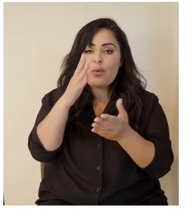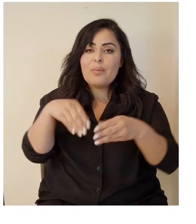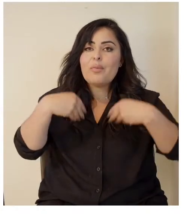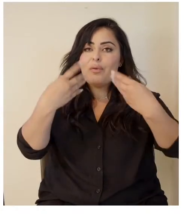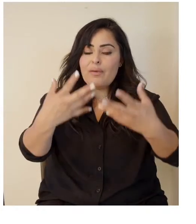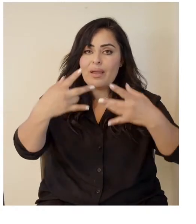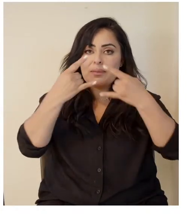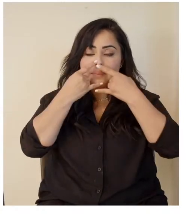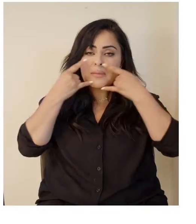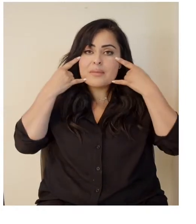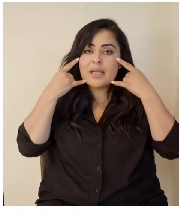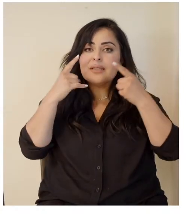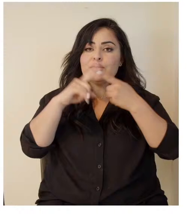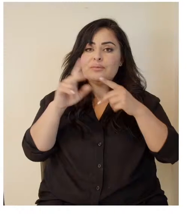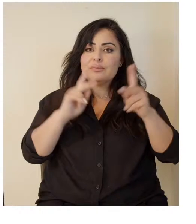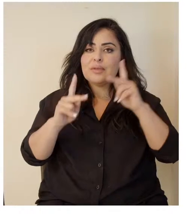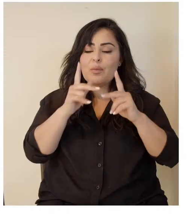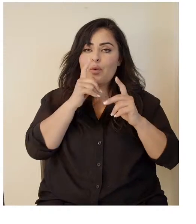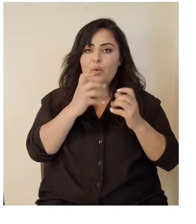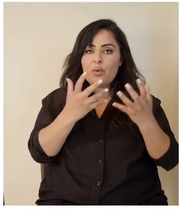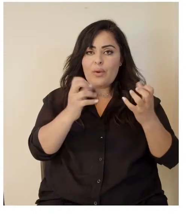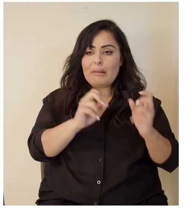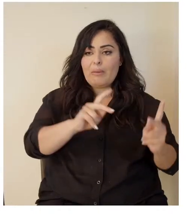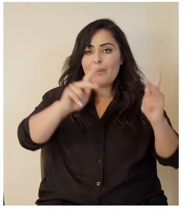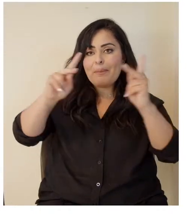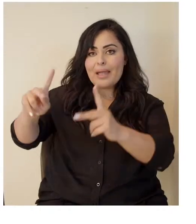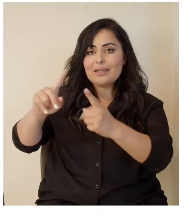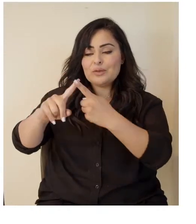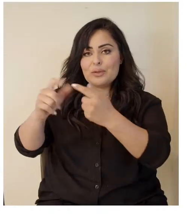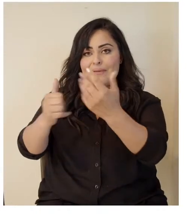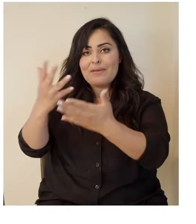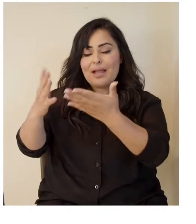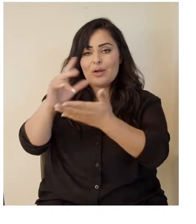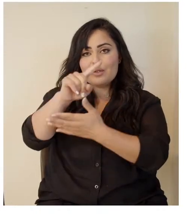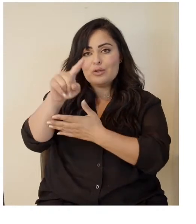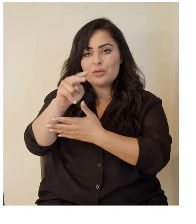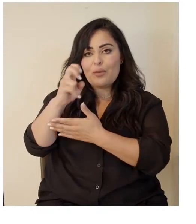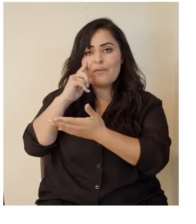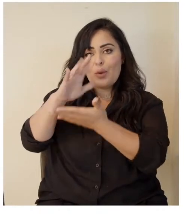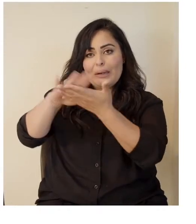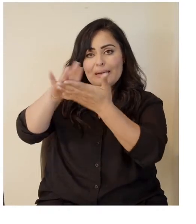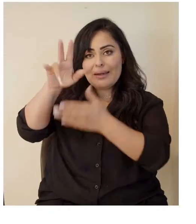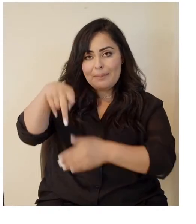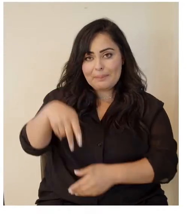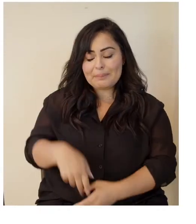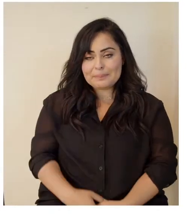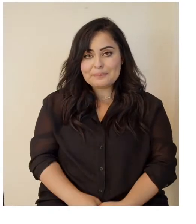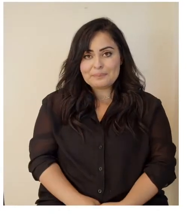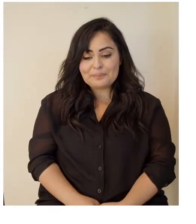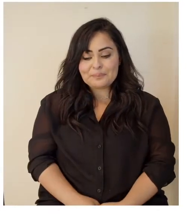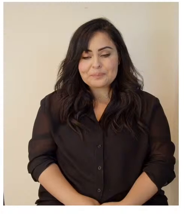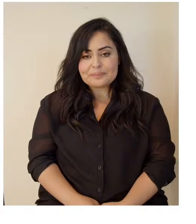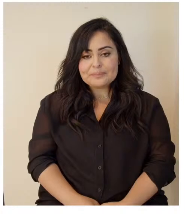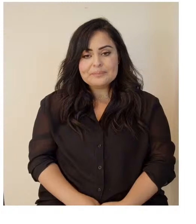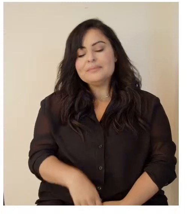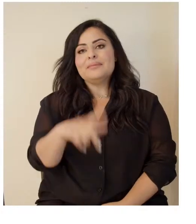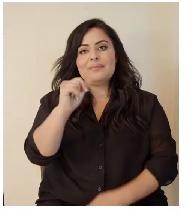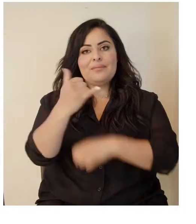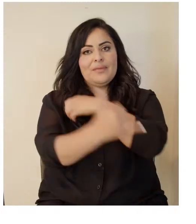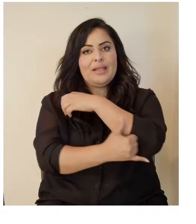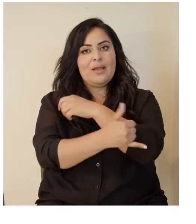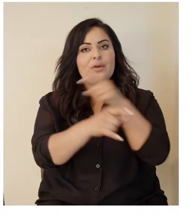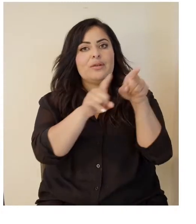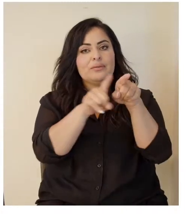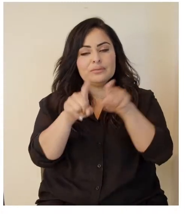respiratory masks to residents who are returning to fire zones as the cleanup of the fire damage begins. The County of Los Angeles is